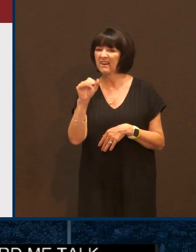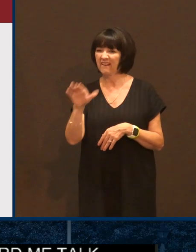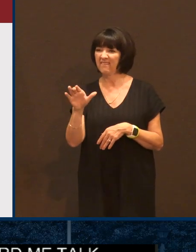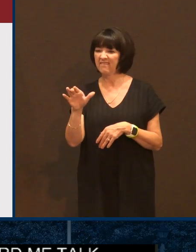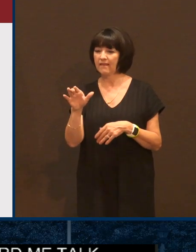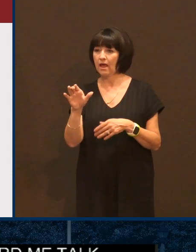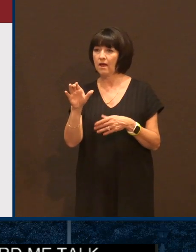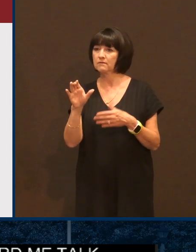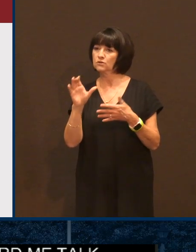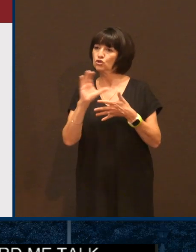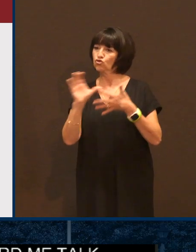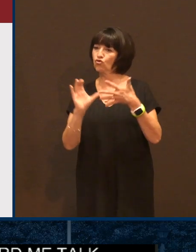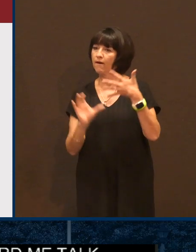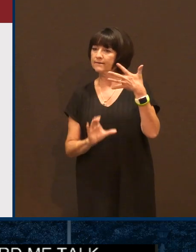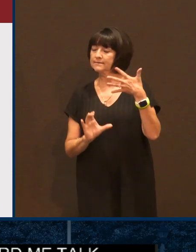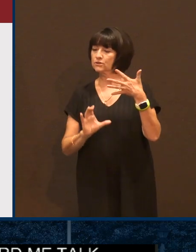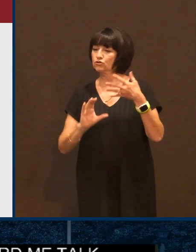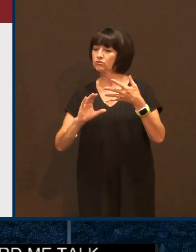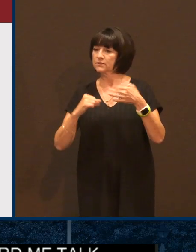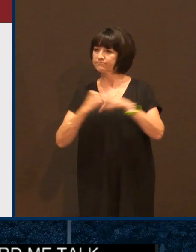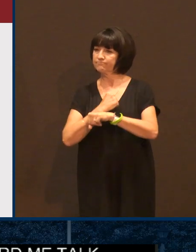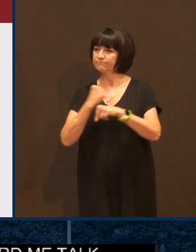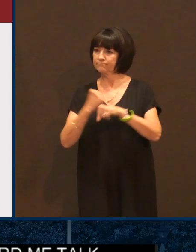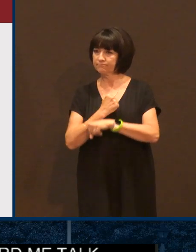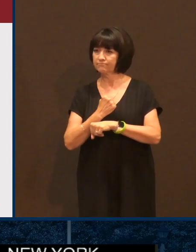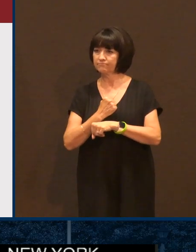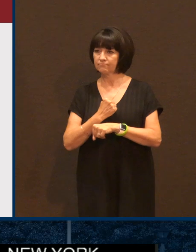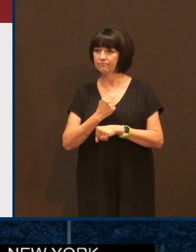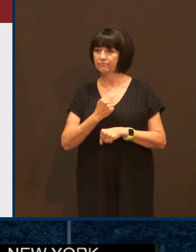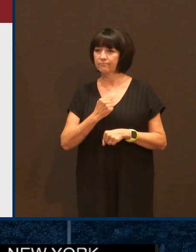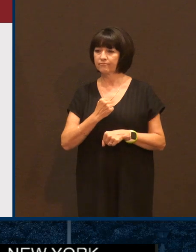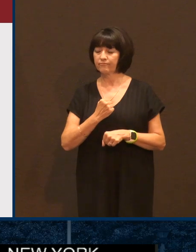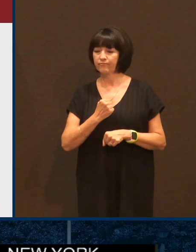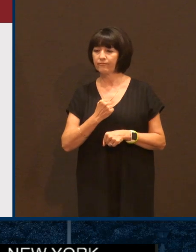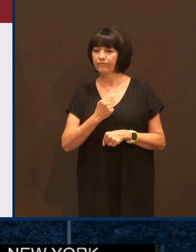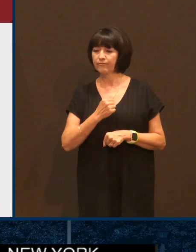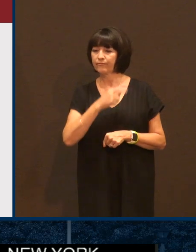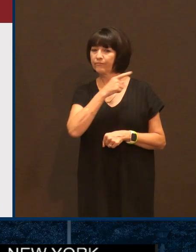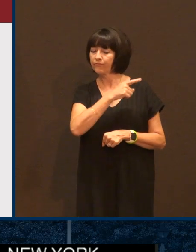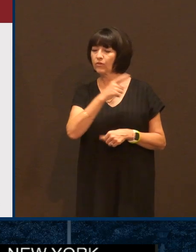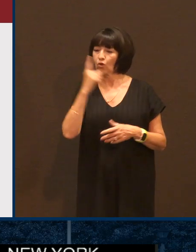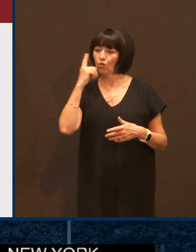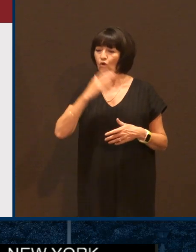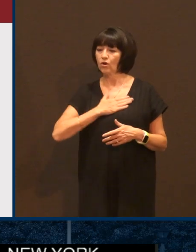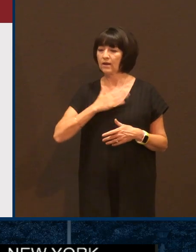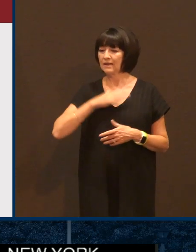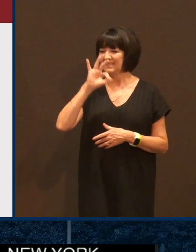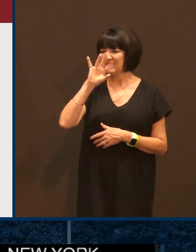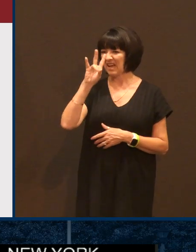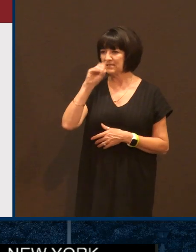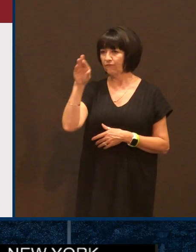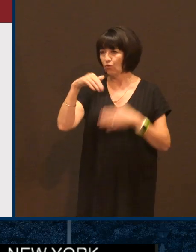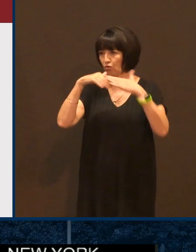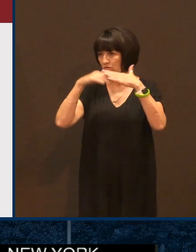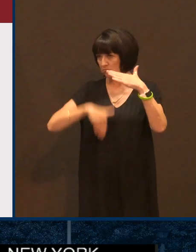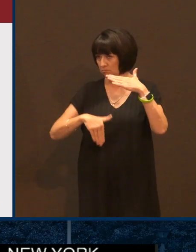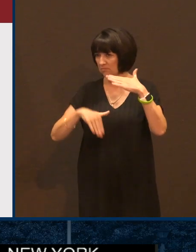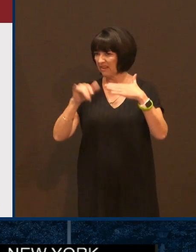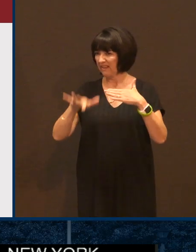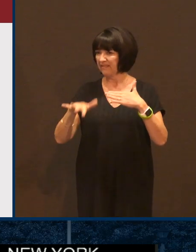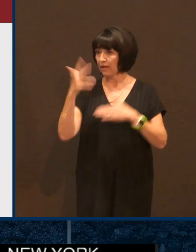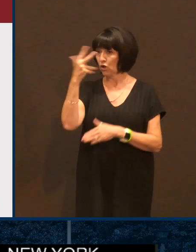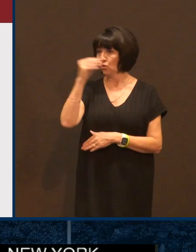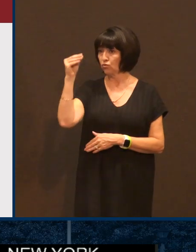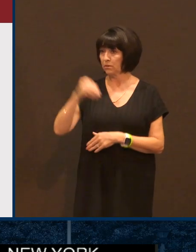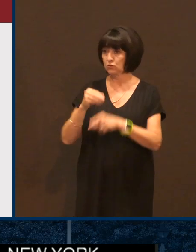which basically has us being 97 or thereabouts and under. 3.8% positive. The target there is to